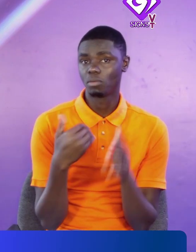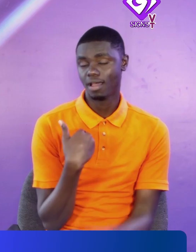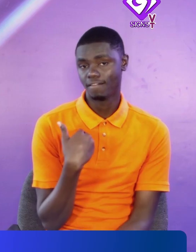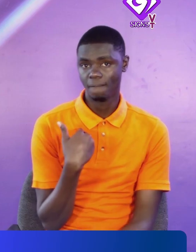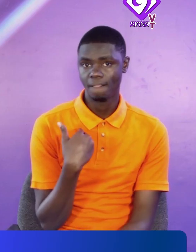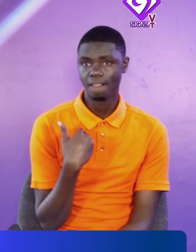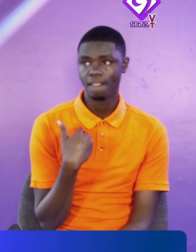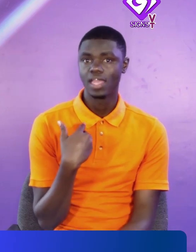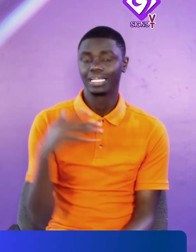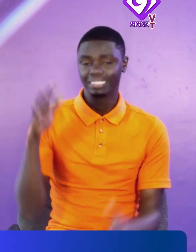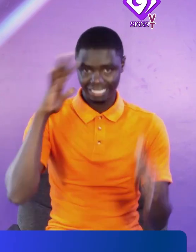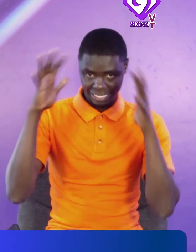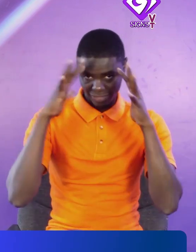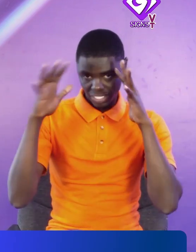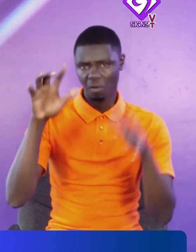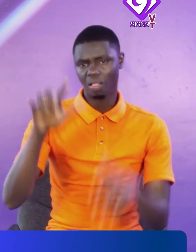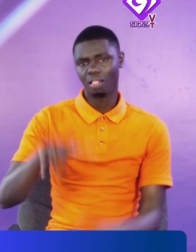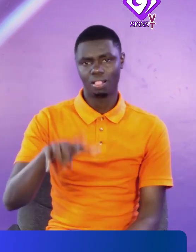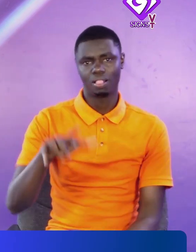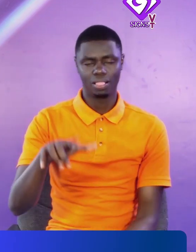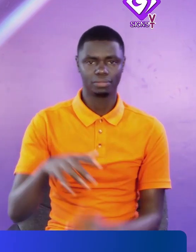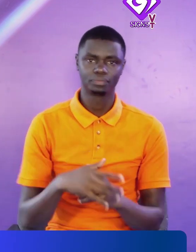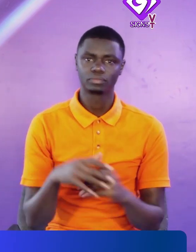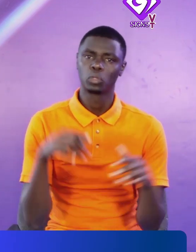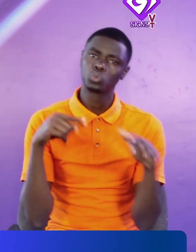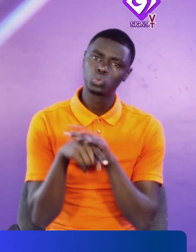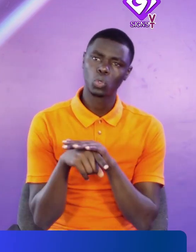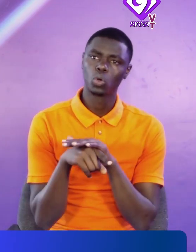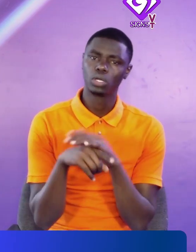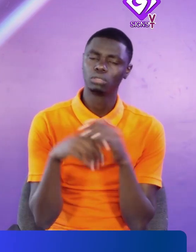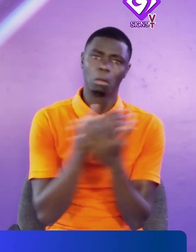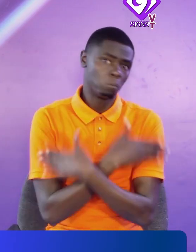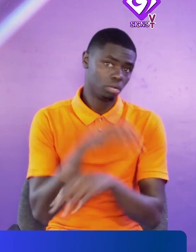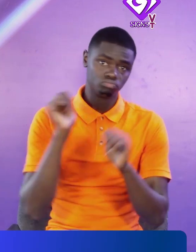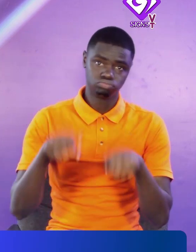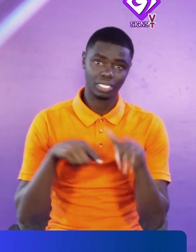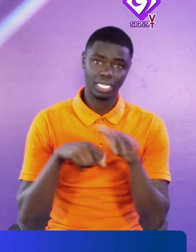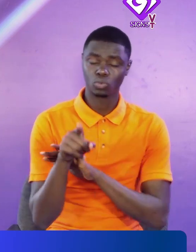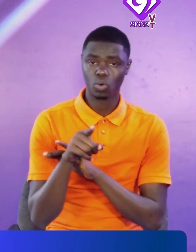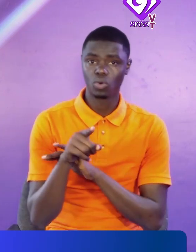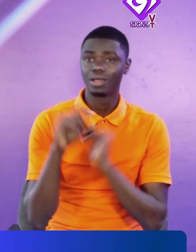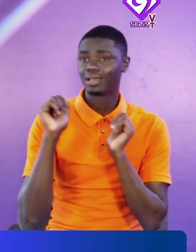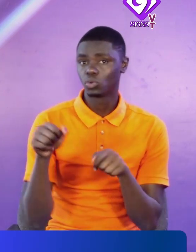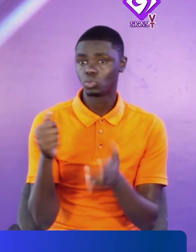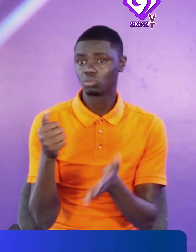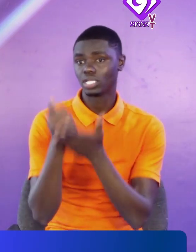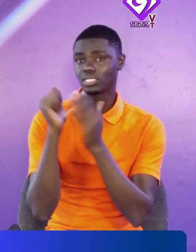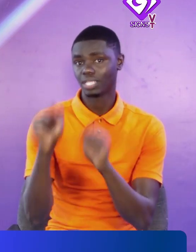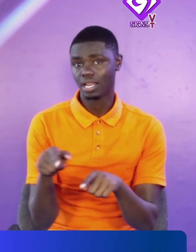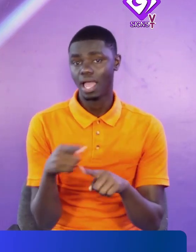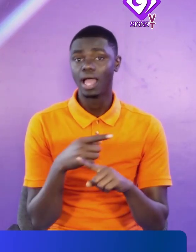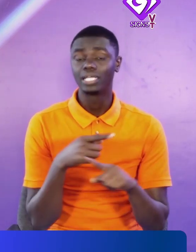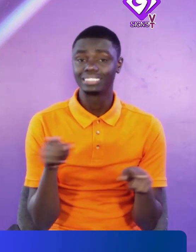Creativity yao iko chini. Apart from kuscore yenye Cole Palmer anaweza score na anaweza assist, pia